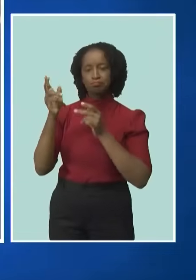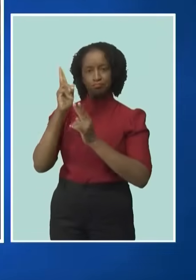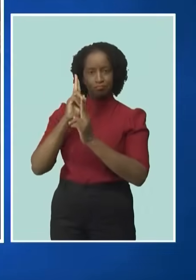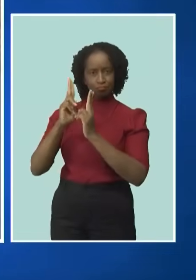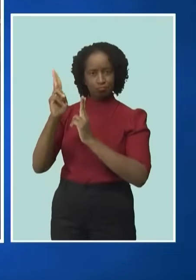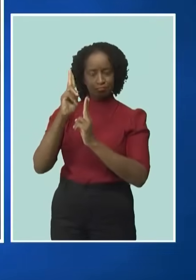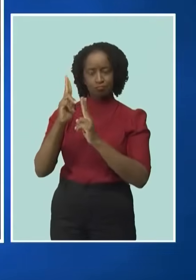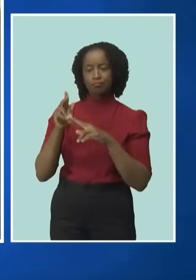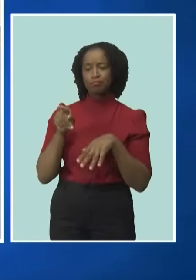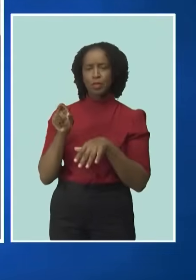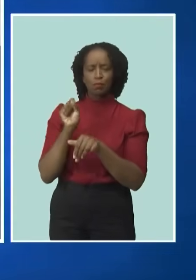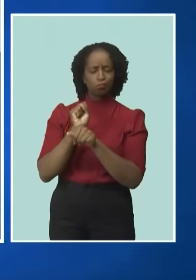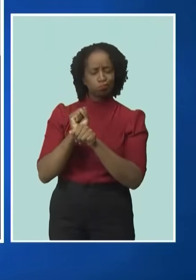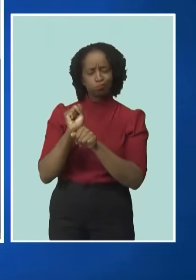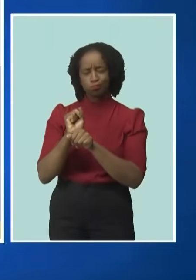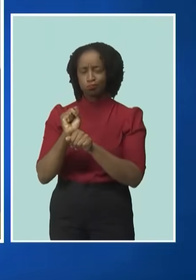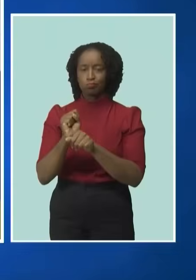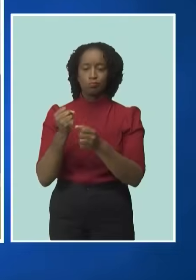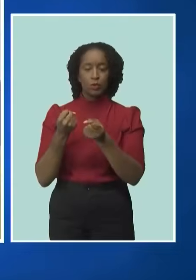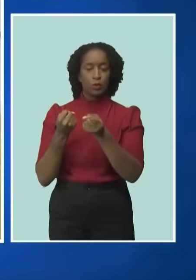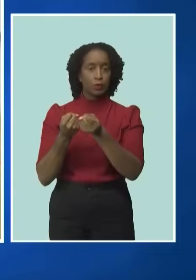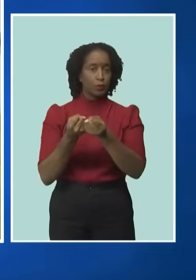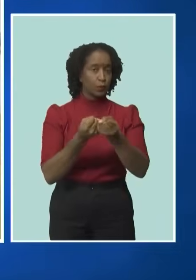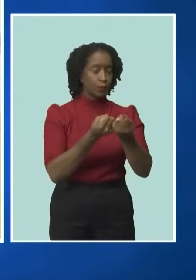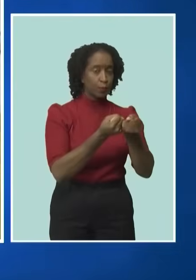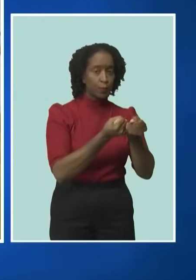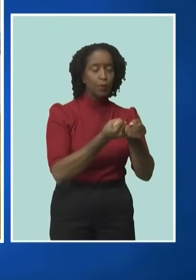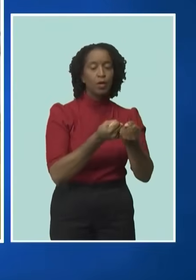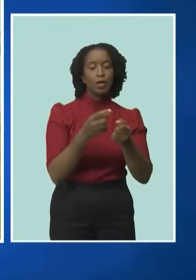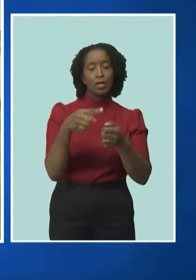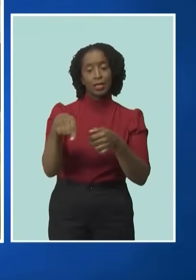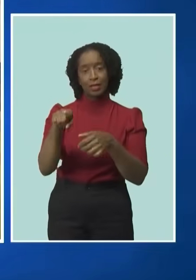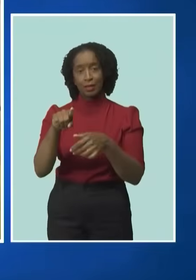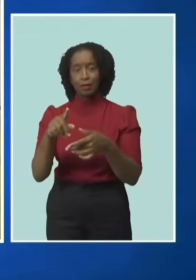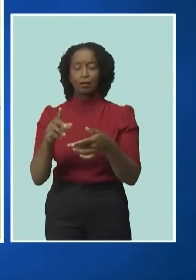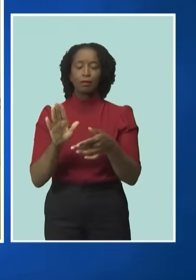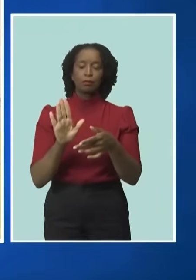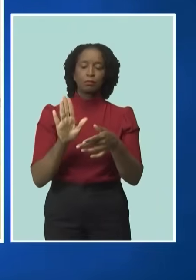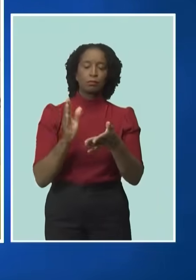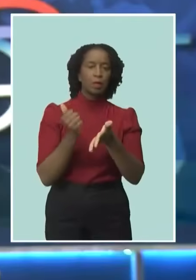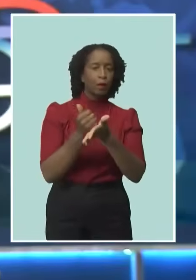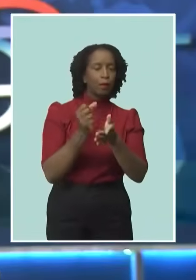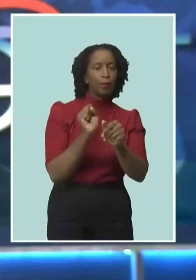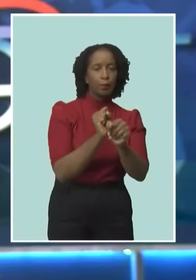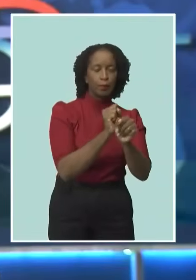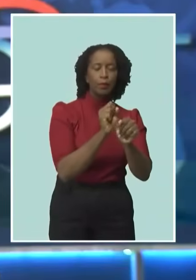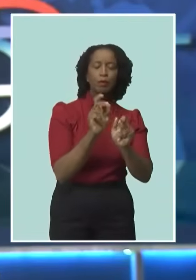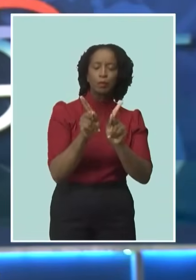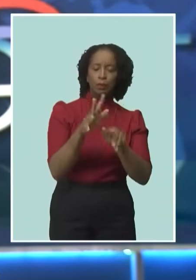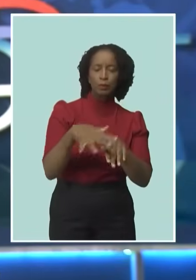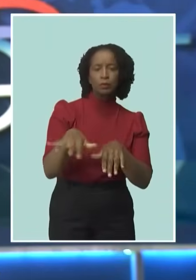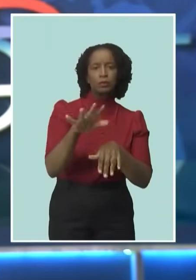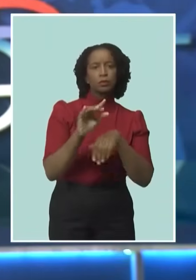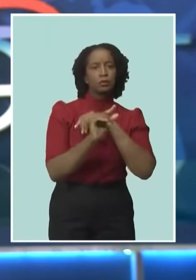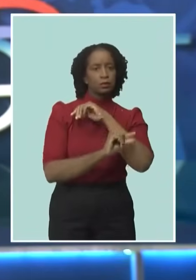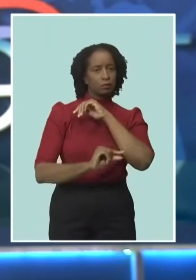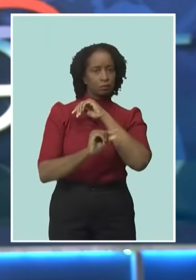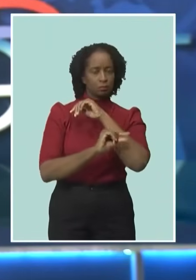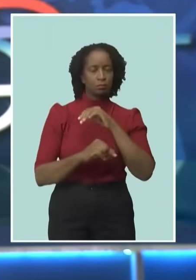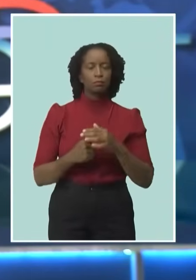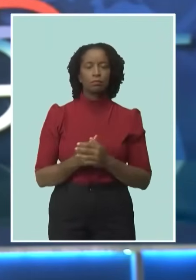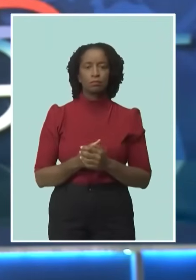significant contributions to improving the lives and livelihoods of residents of St. George and the economic enfranchisement of